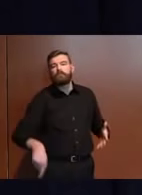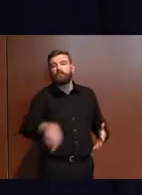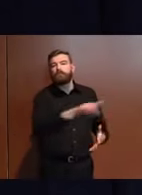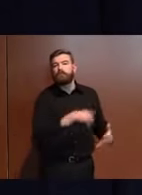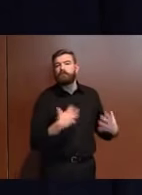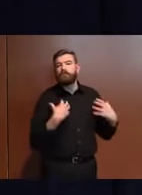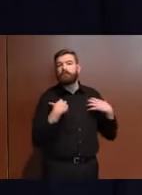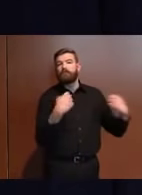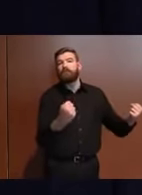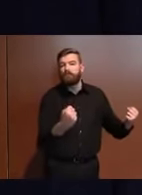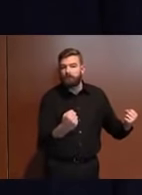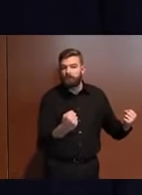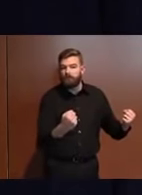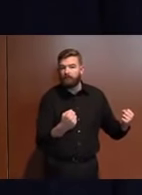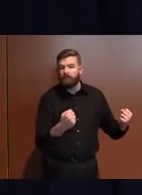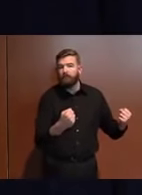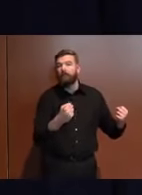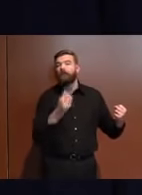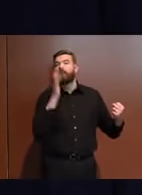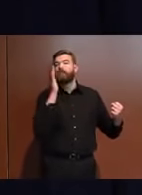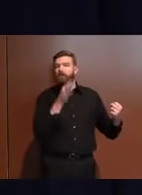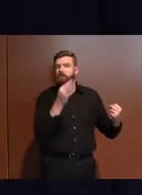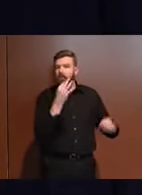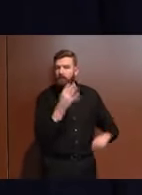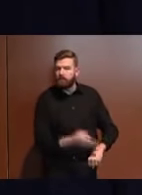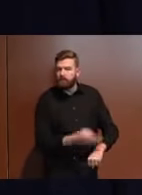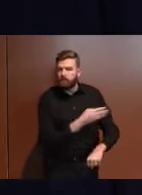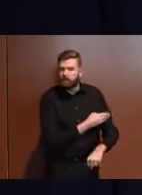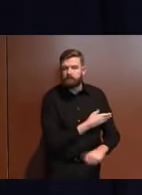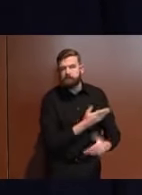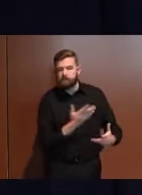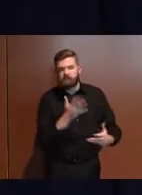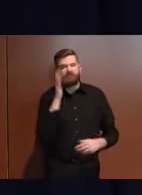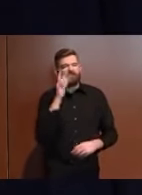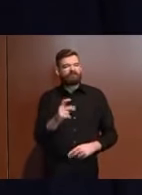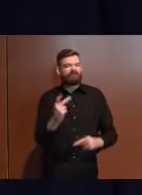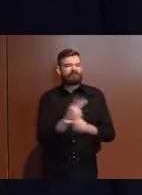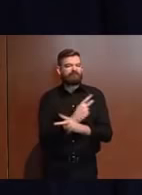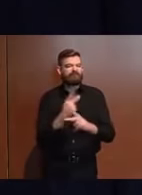recovery. So Judy, you had 1,080